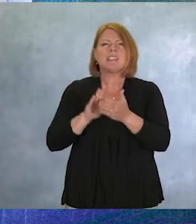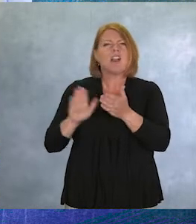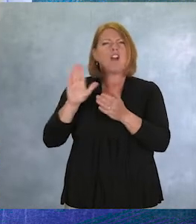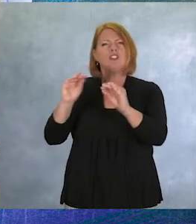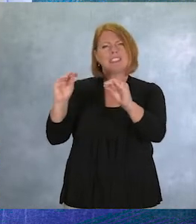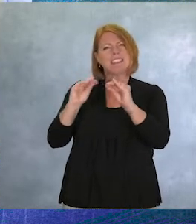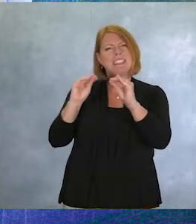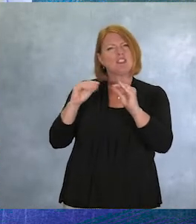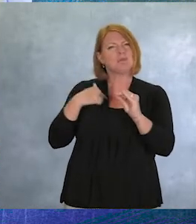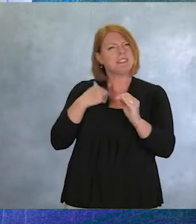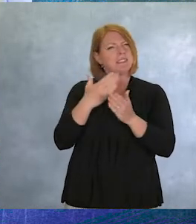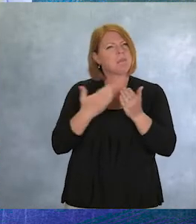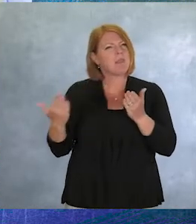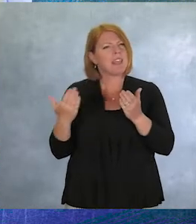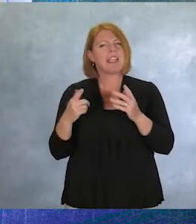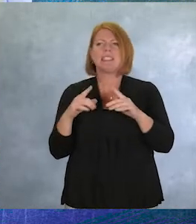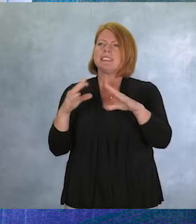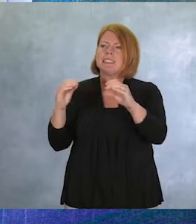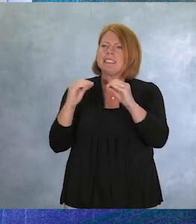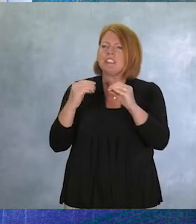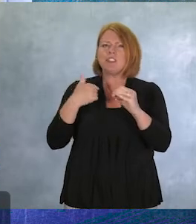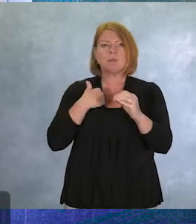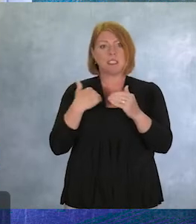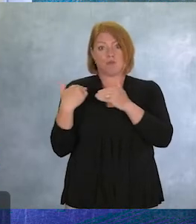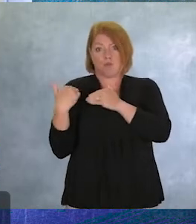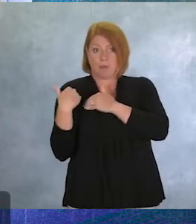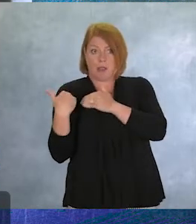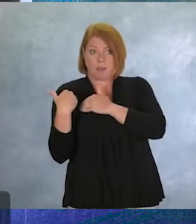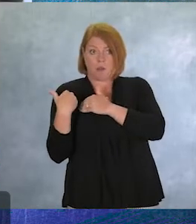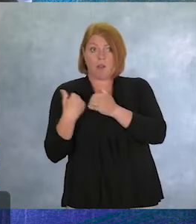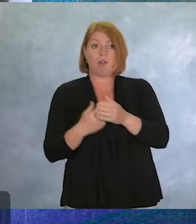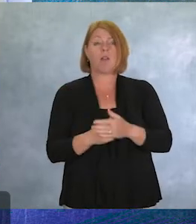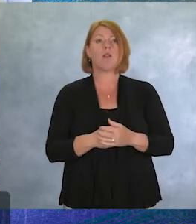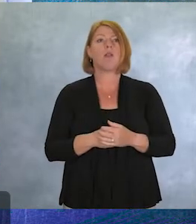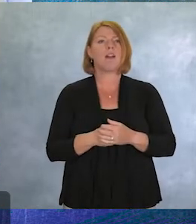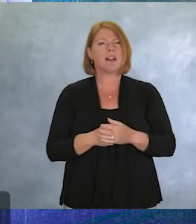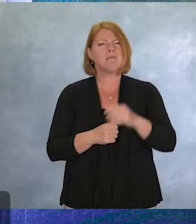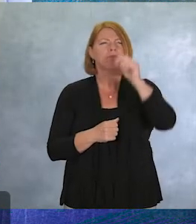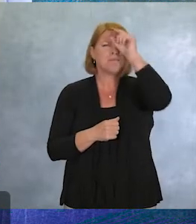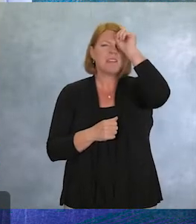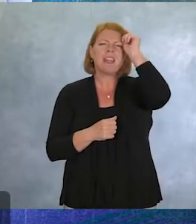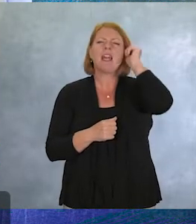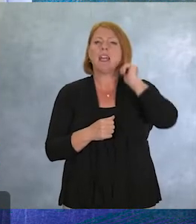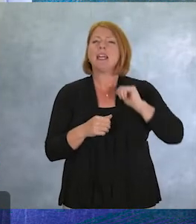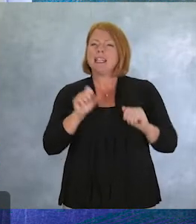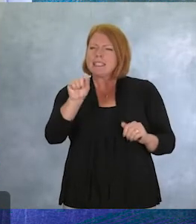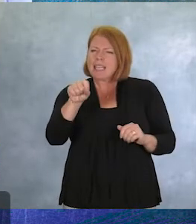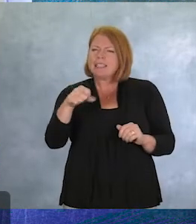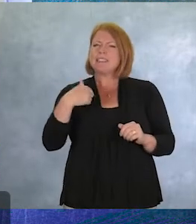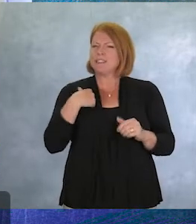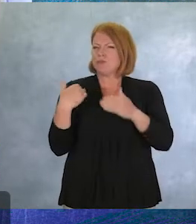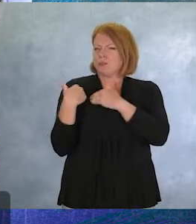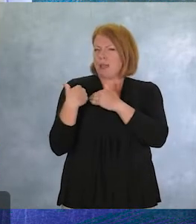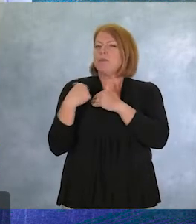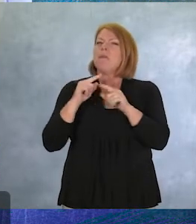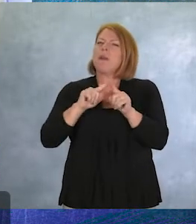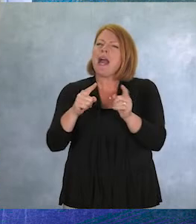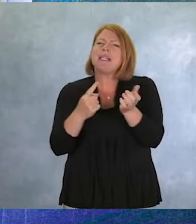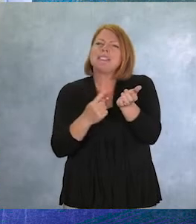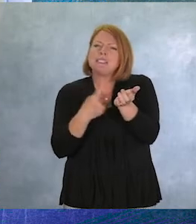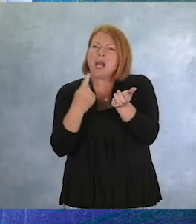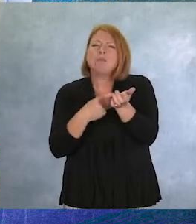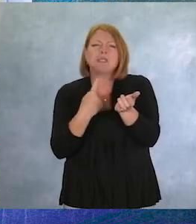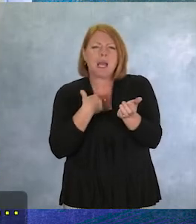more things. Be more responsible because I'm responsible, but then sometimes I slip